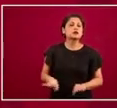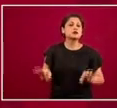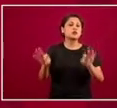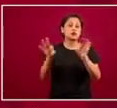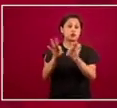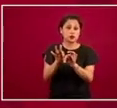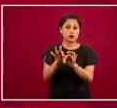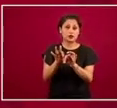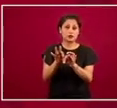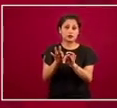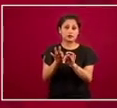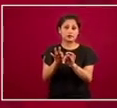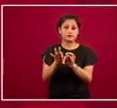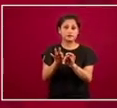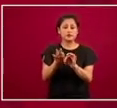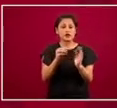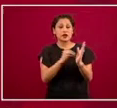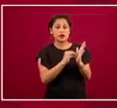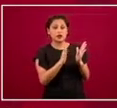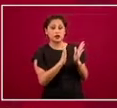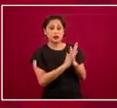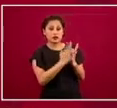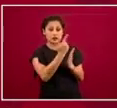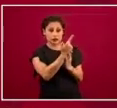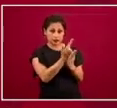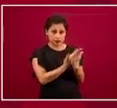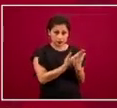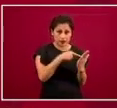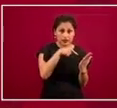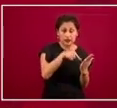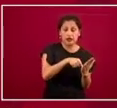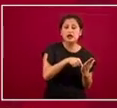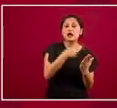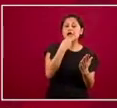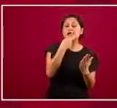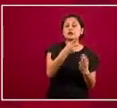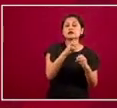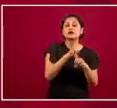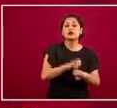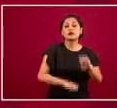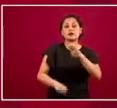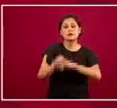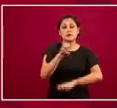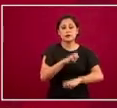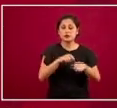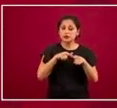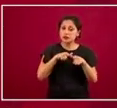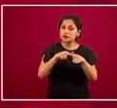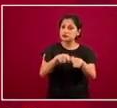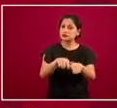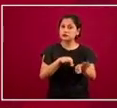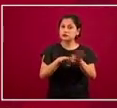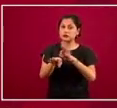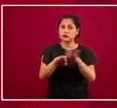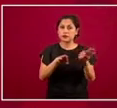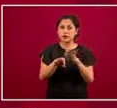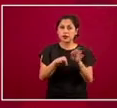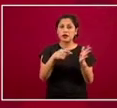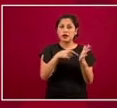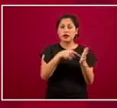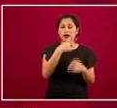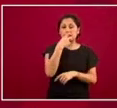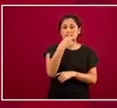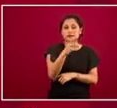metal industry and the cement industry equipment have two characteristics that are very important.